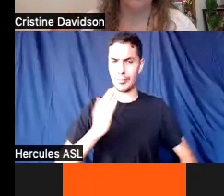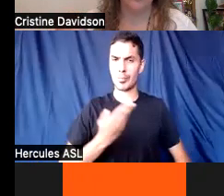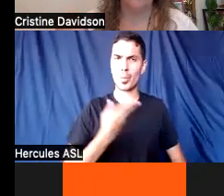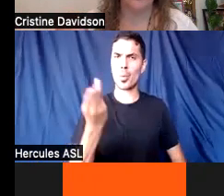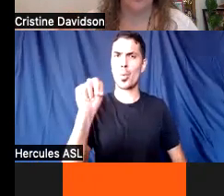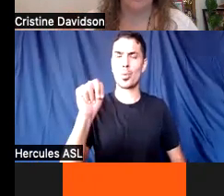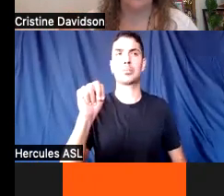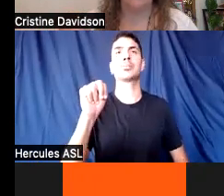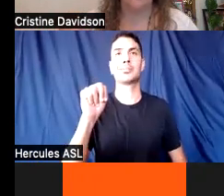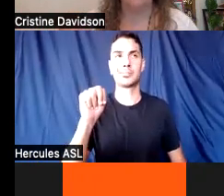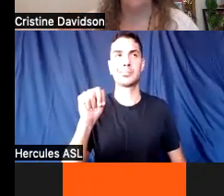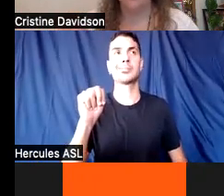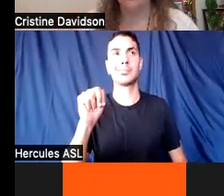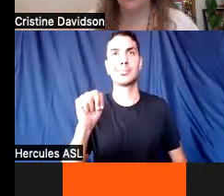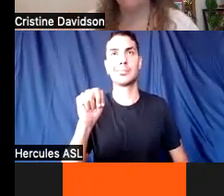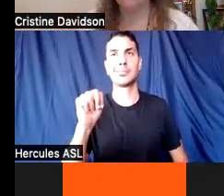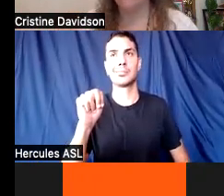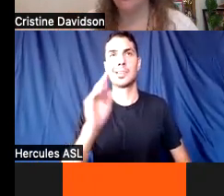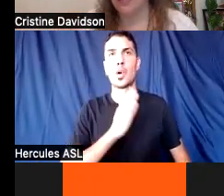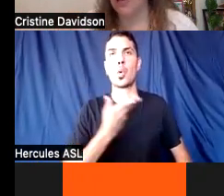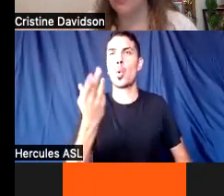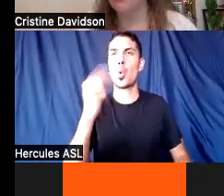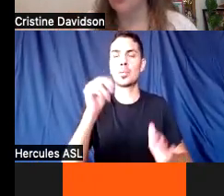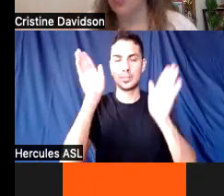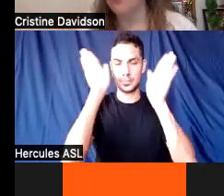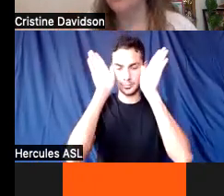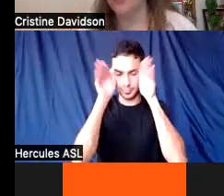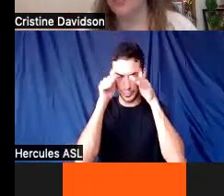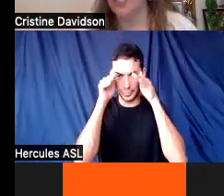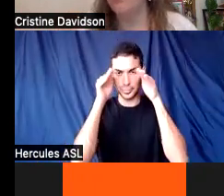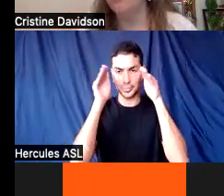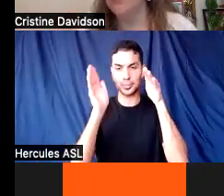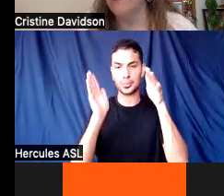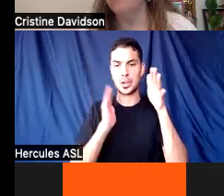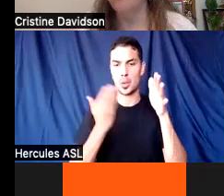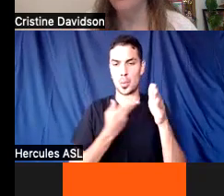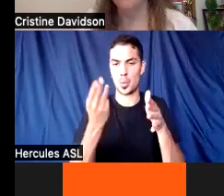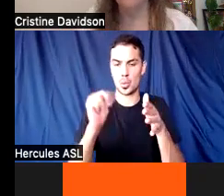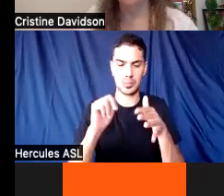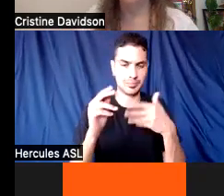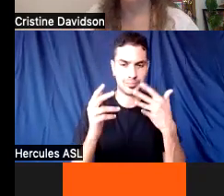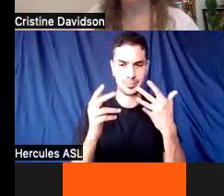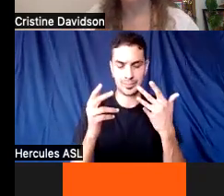thinking when we're doing our advocacy, right? Lolita trope or stereotype. Yeah.